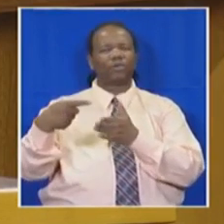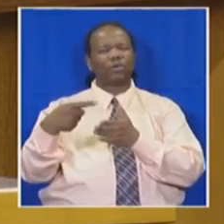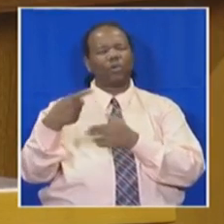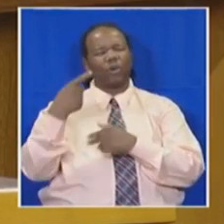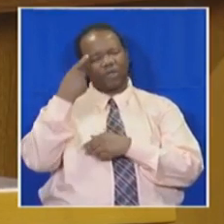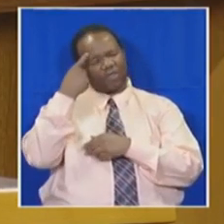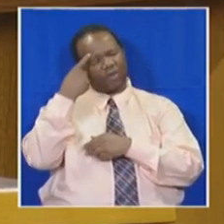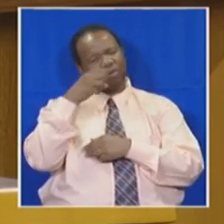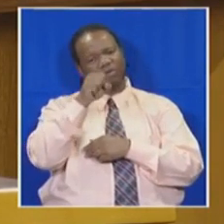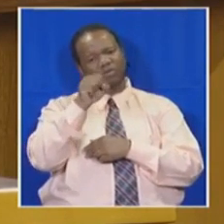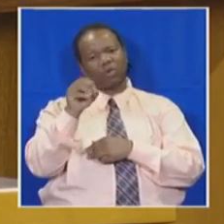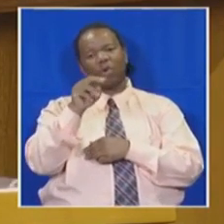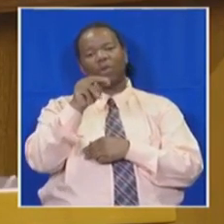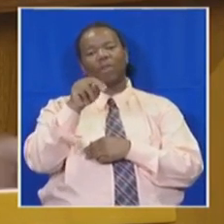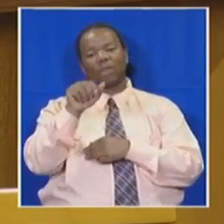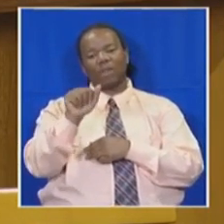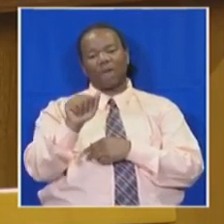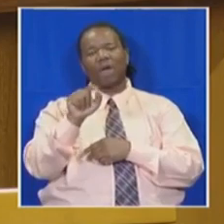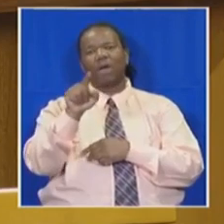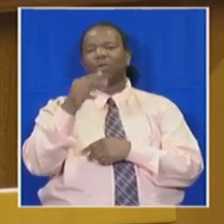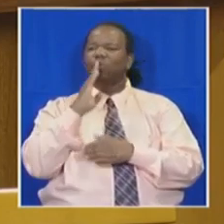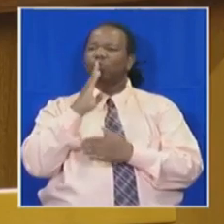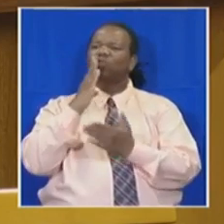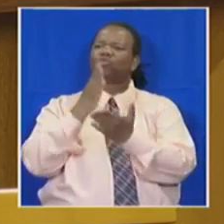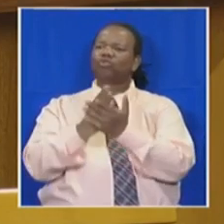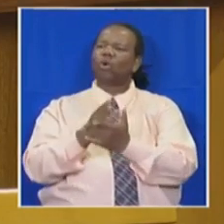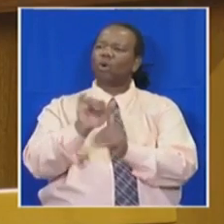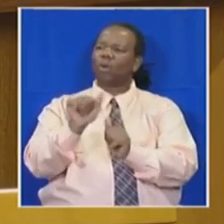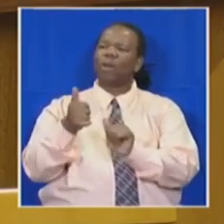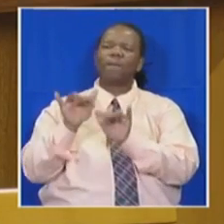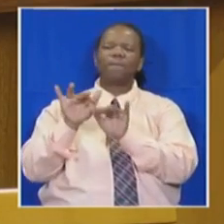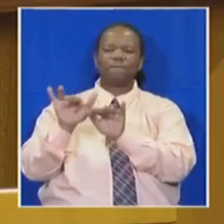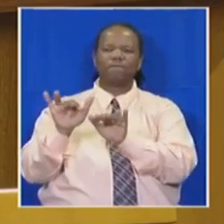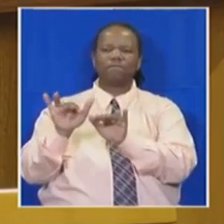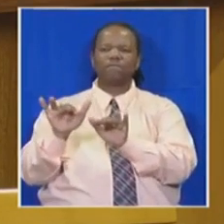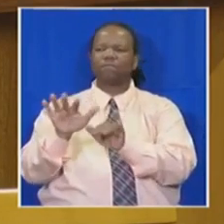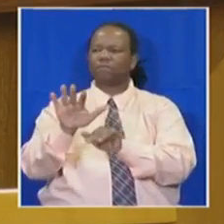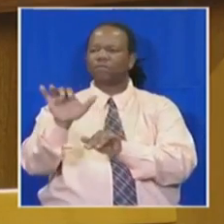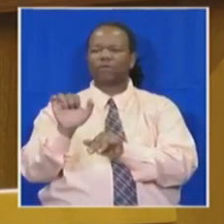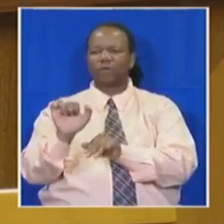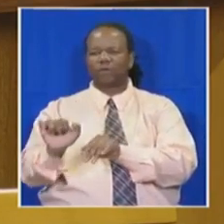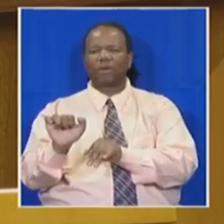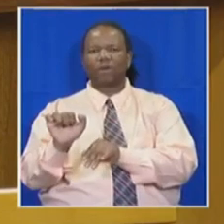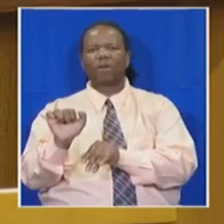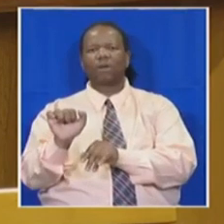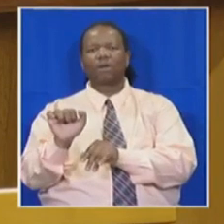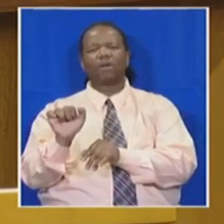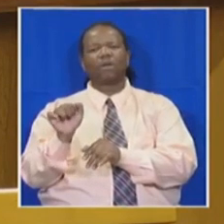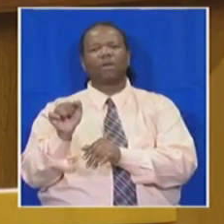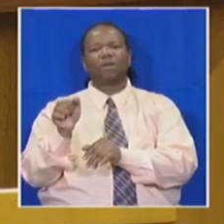nesiqinisekiso noma isethembiso kubona ukuthi makufika ilanga lokuthi bathole imiholo